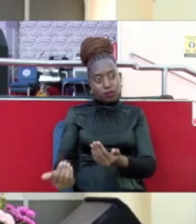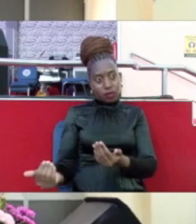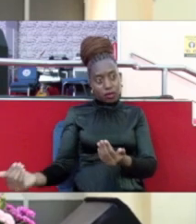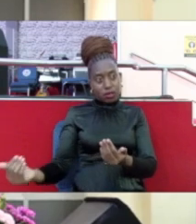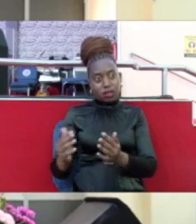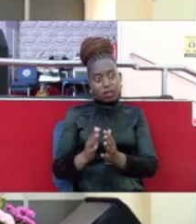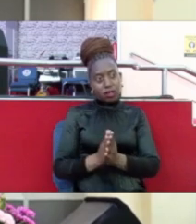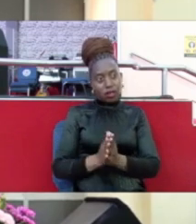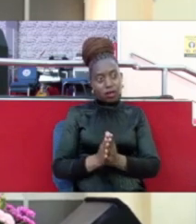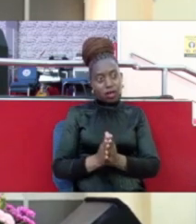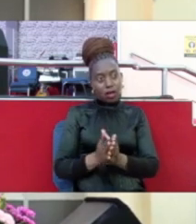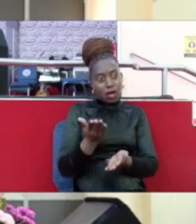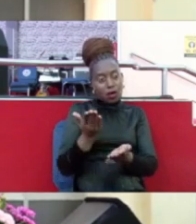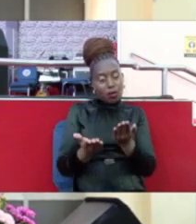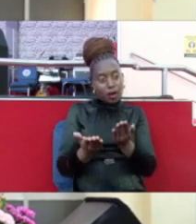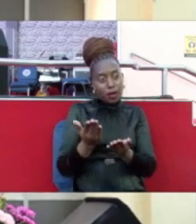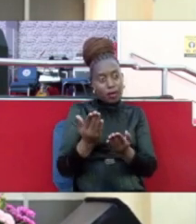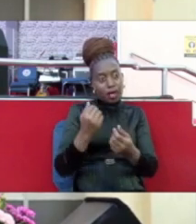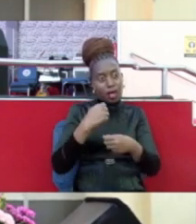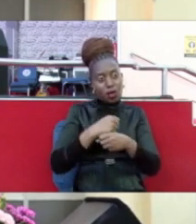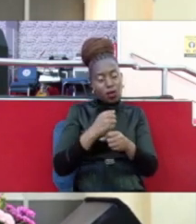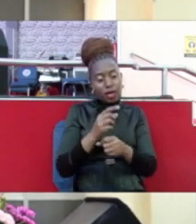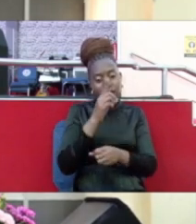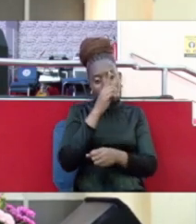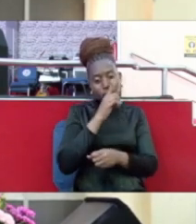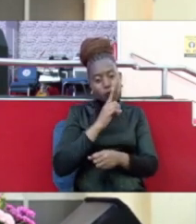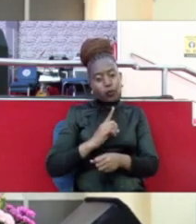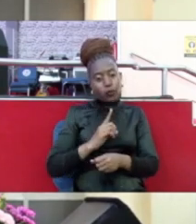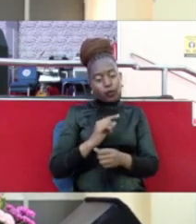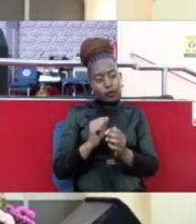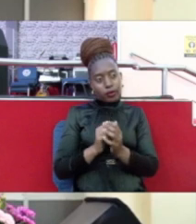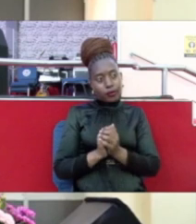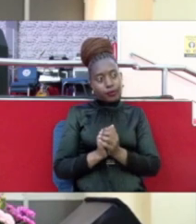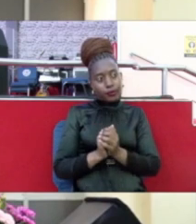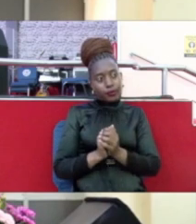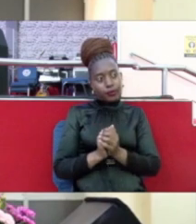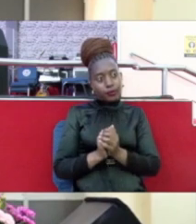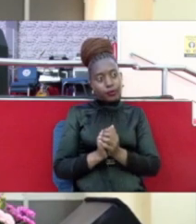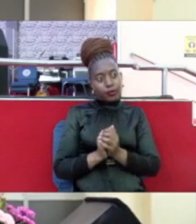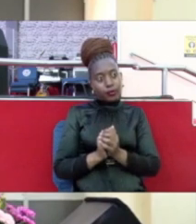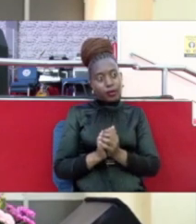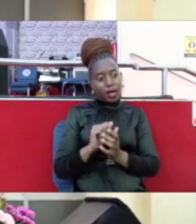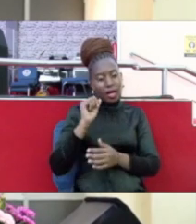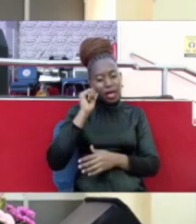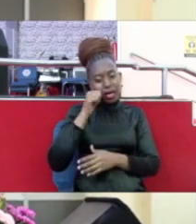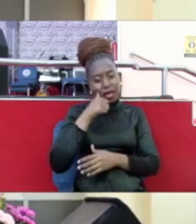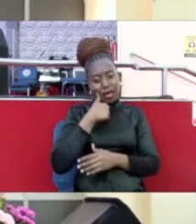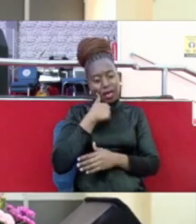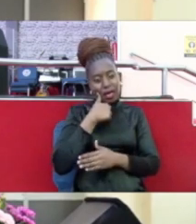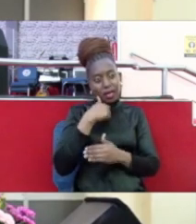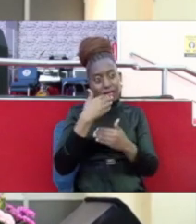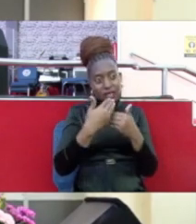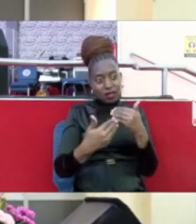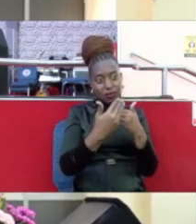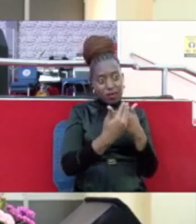Or maybe you make some soup. Ama pengine upike supu. And a nice piece of bread or chapati.